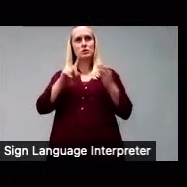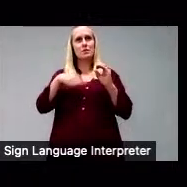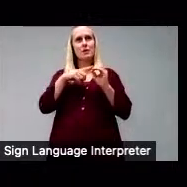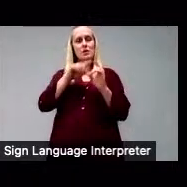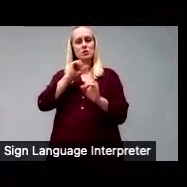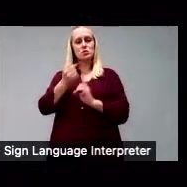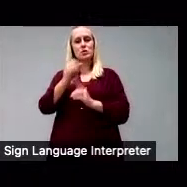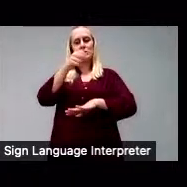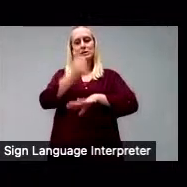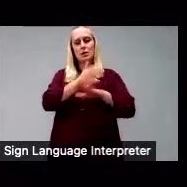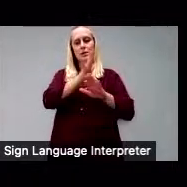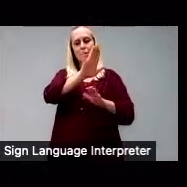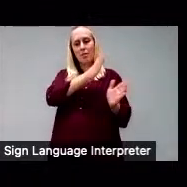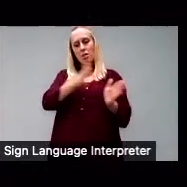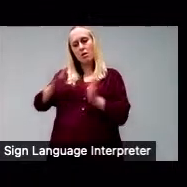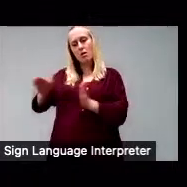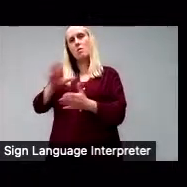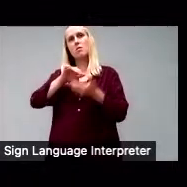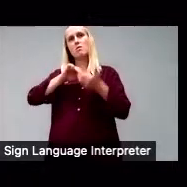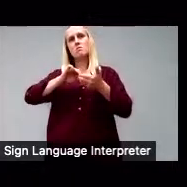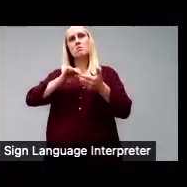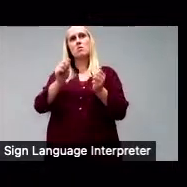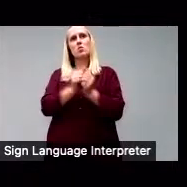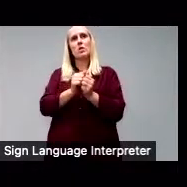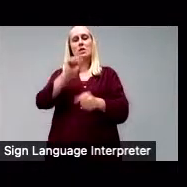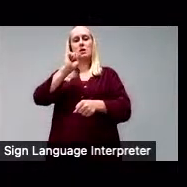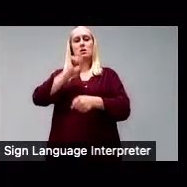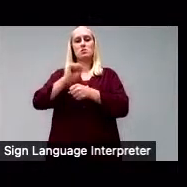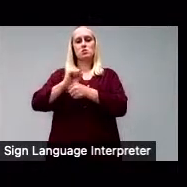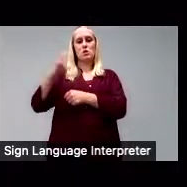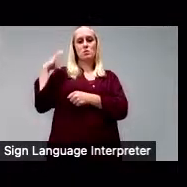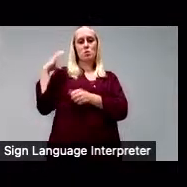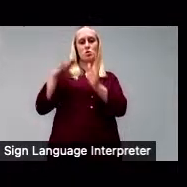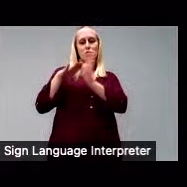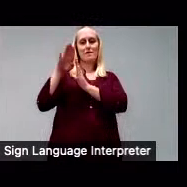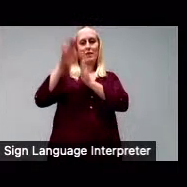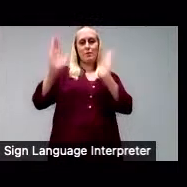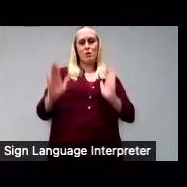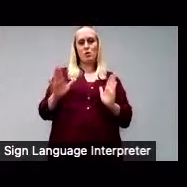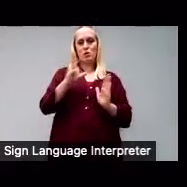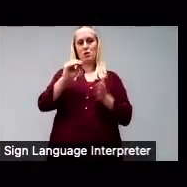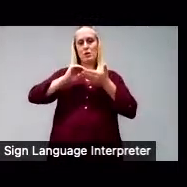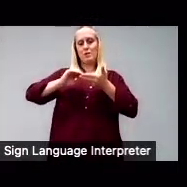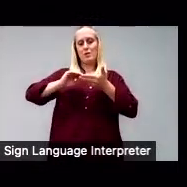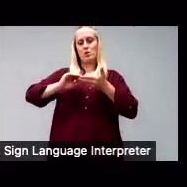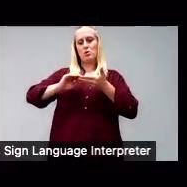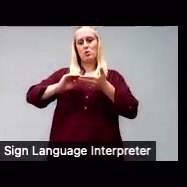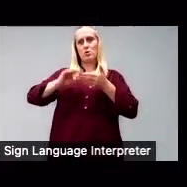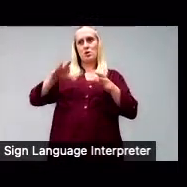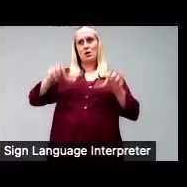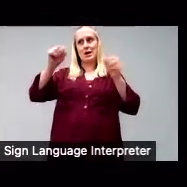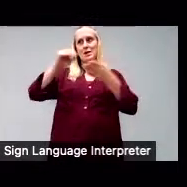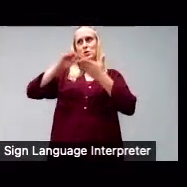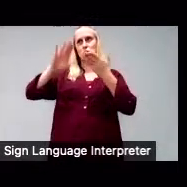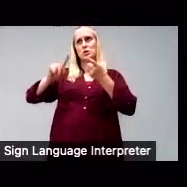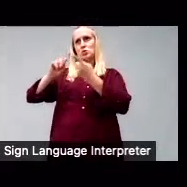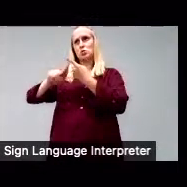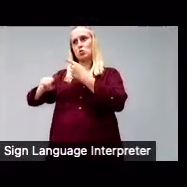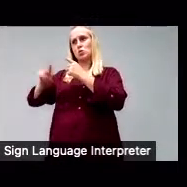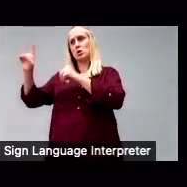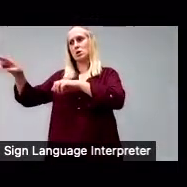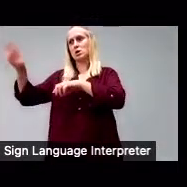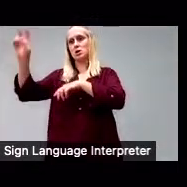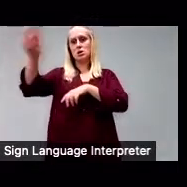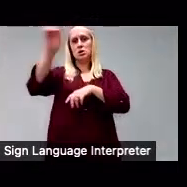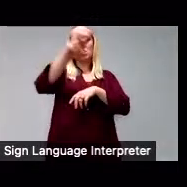up plans where we partner with maybe a job coach or a job developer, and we'll partner and take a student out into the community with one of our